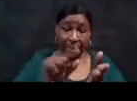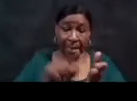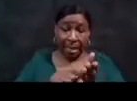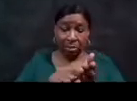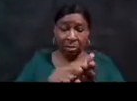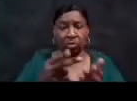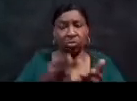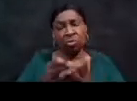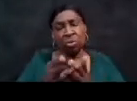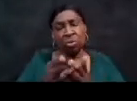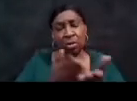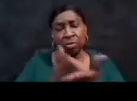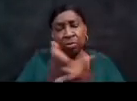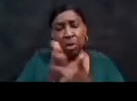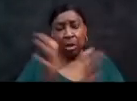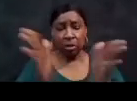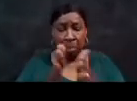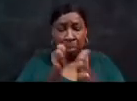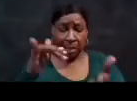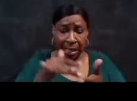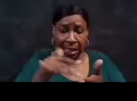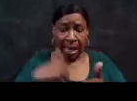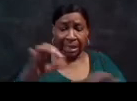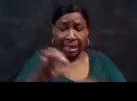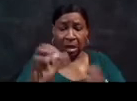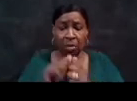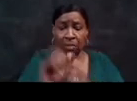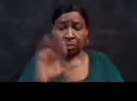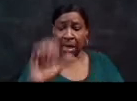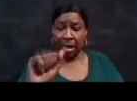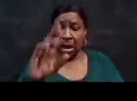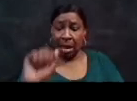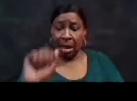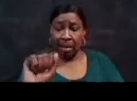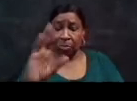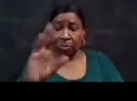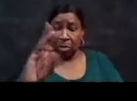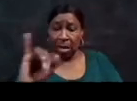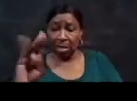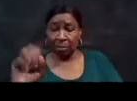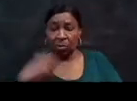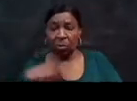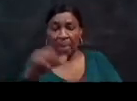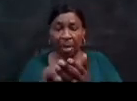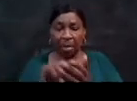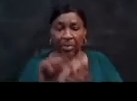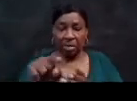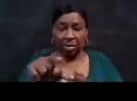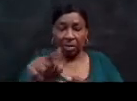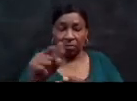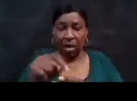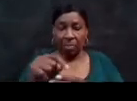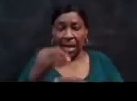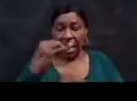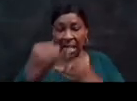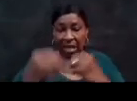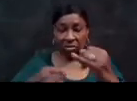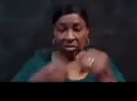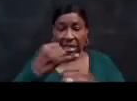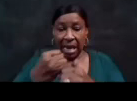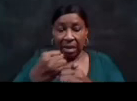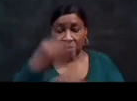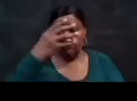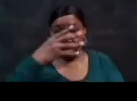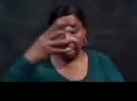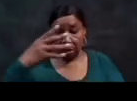study that I did with Kira Williams from a paper that we published in International Migration a couple of years ago. And what we did in this project